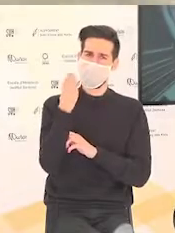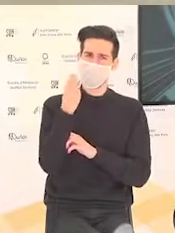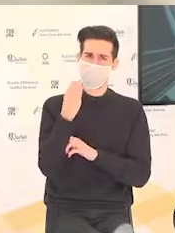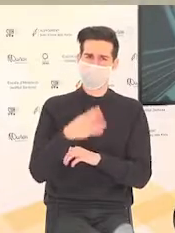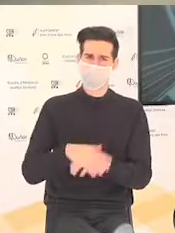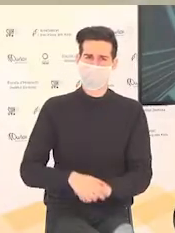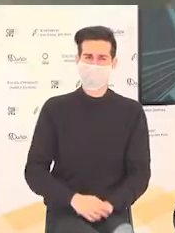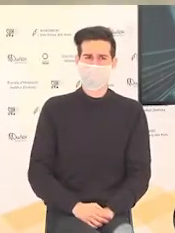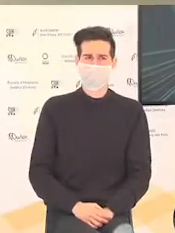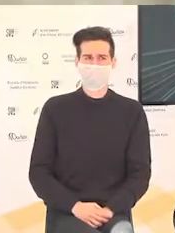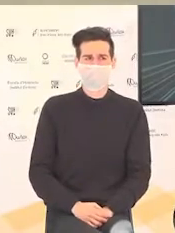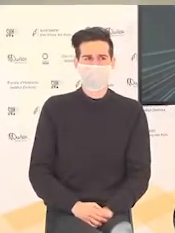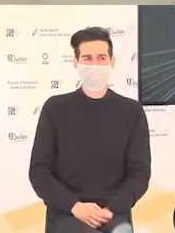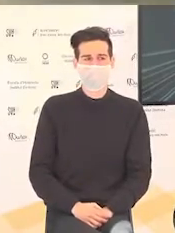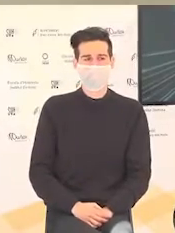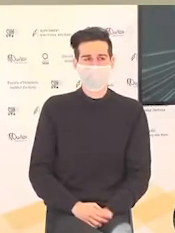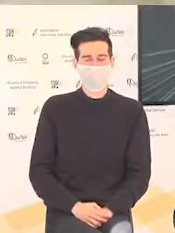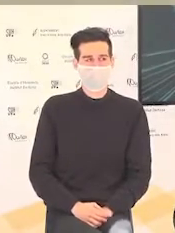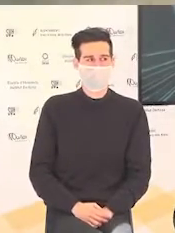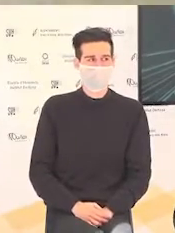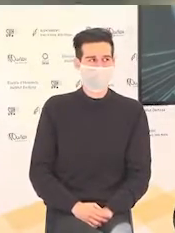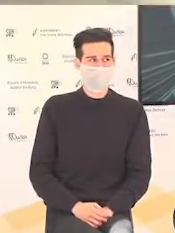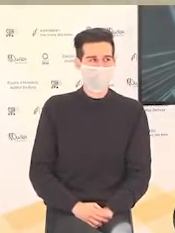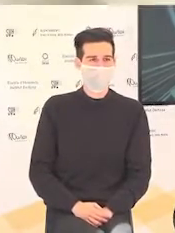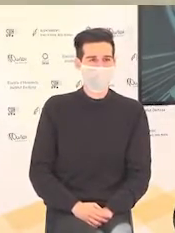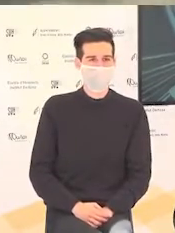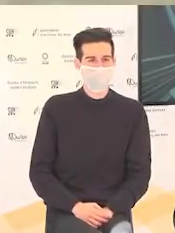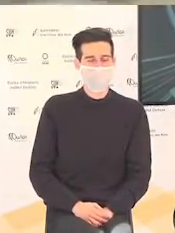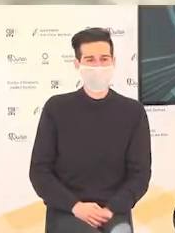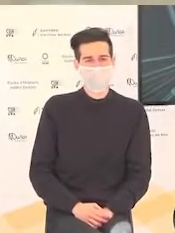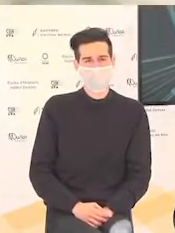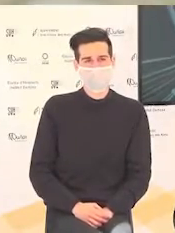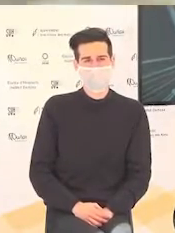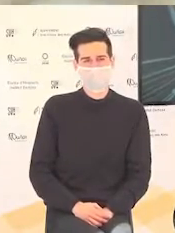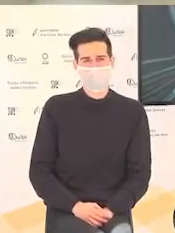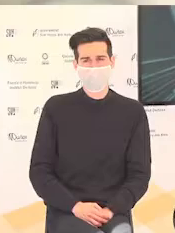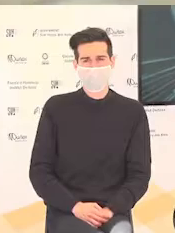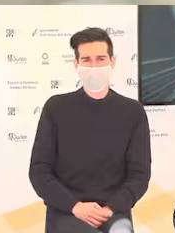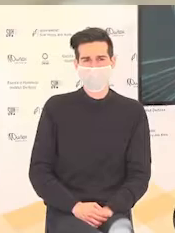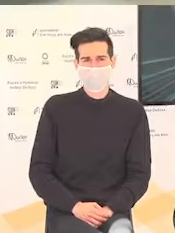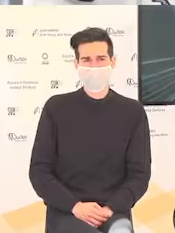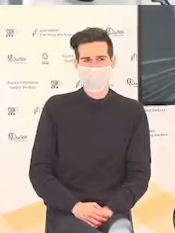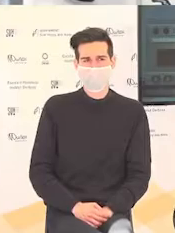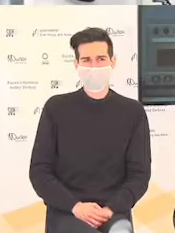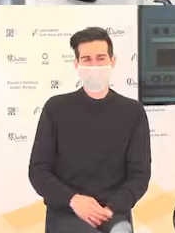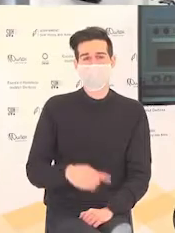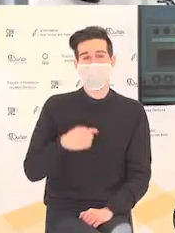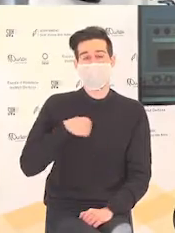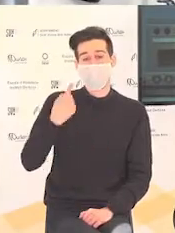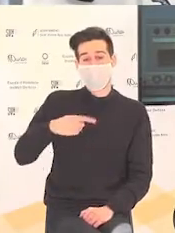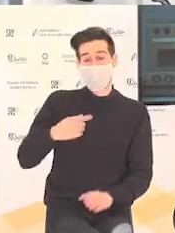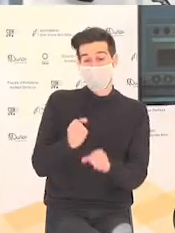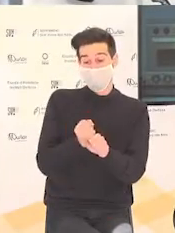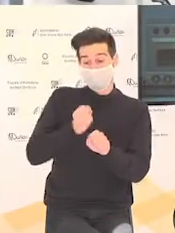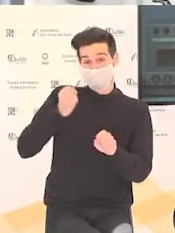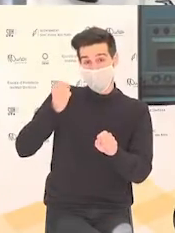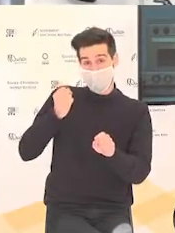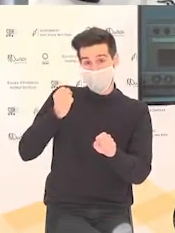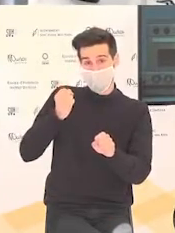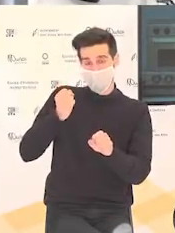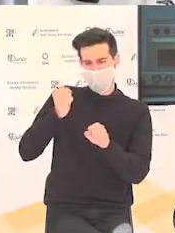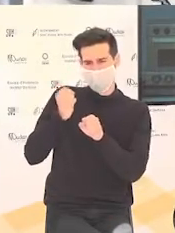Also, I've got my piping bag ready to go. I've got two piping bags here. Tengo dos mangas pasteleras